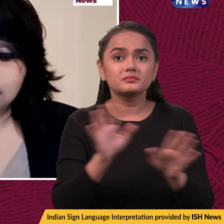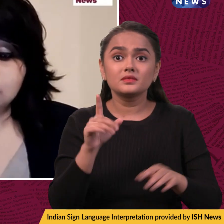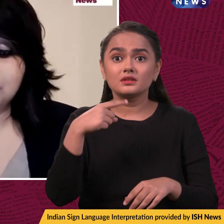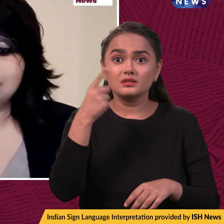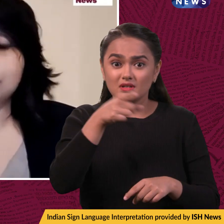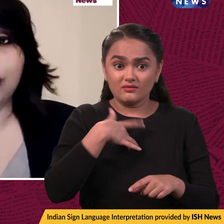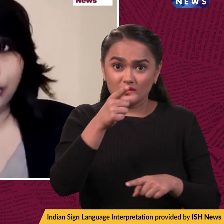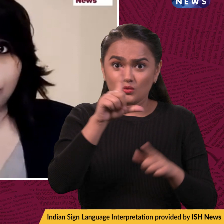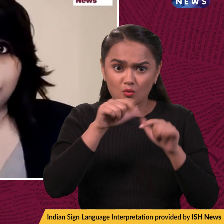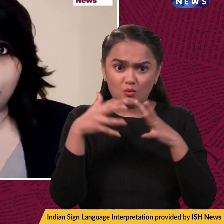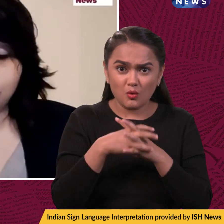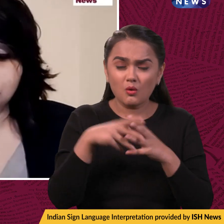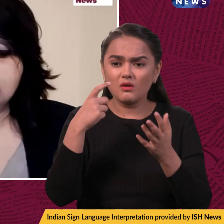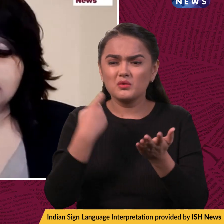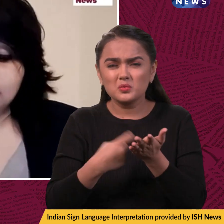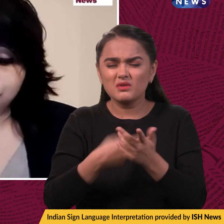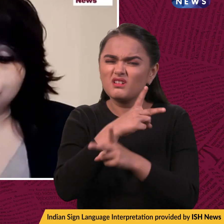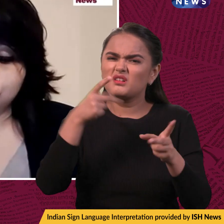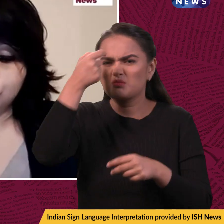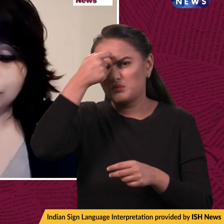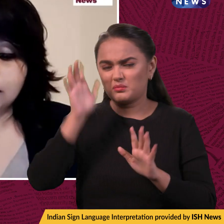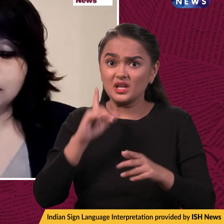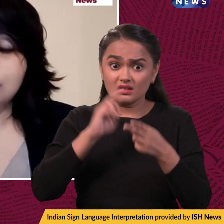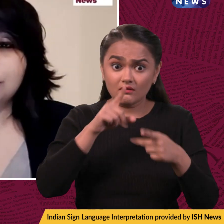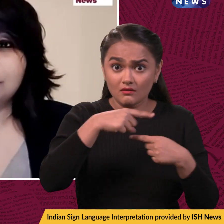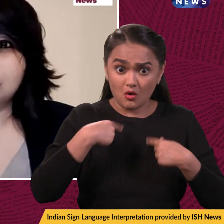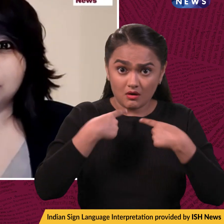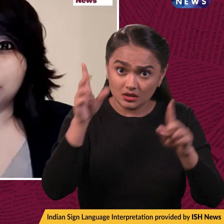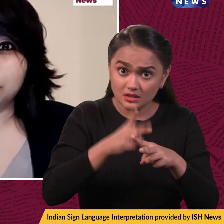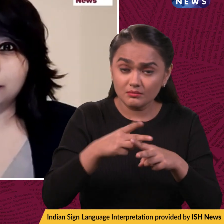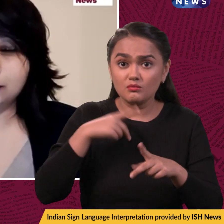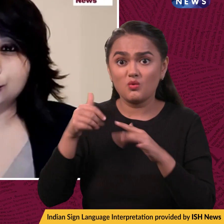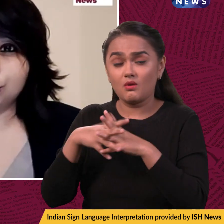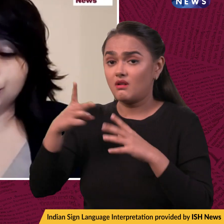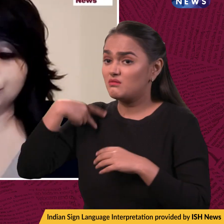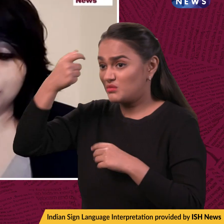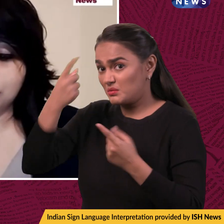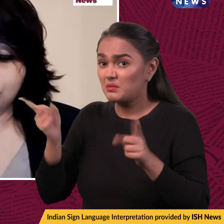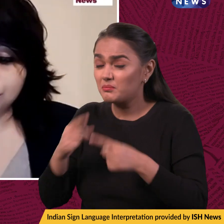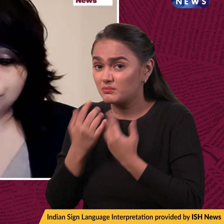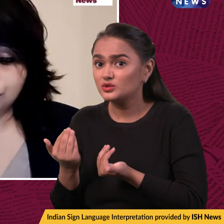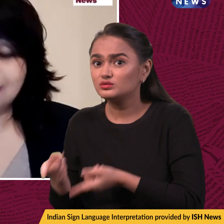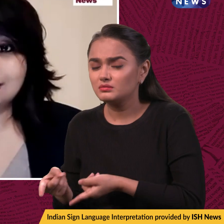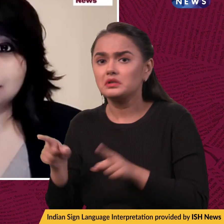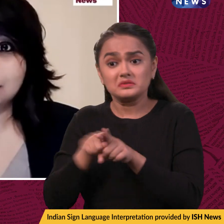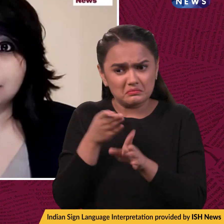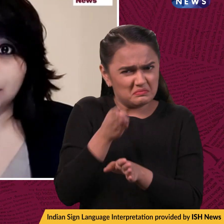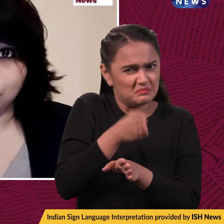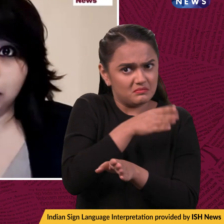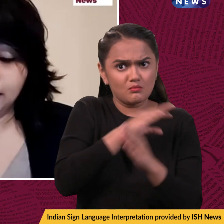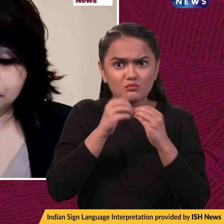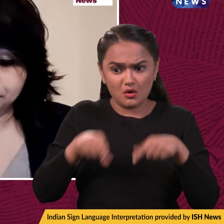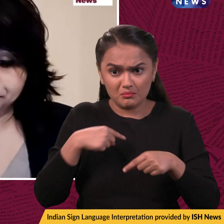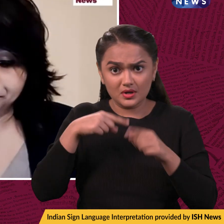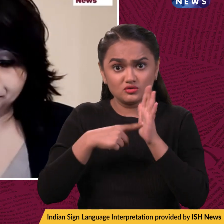they anticipated a law and order problem if the show was held. Previously, remember, Munawar's shows were also cancelled